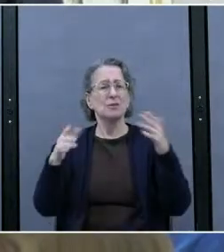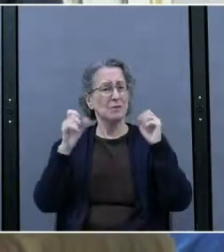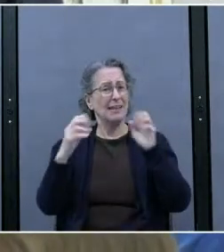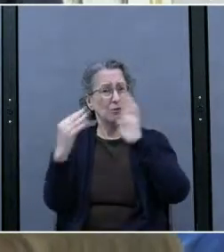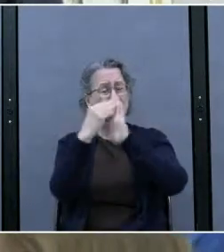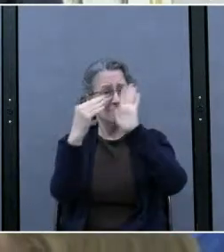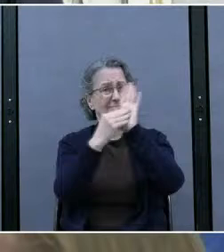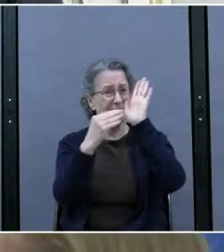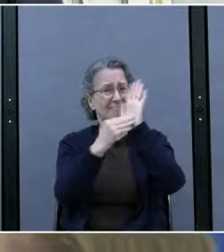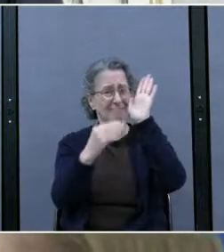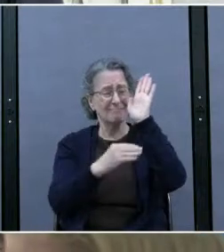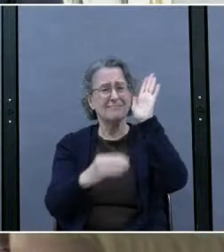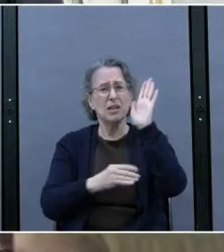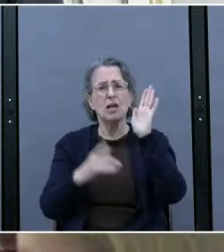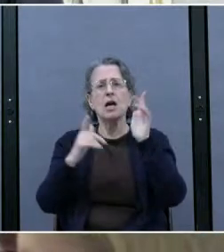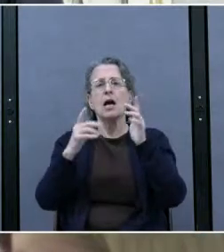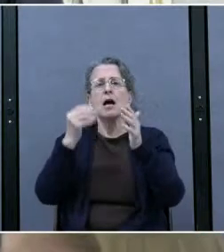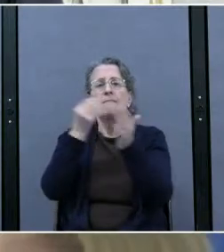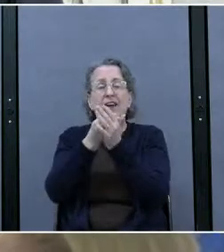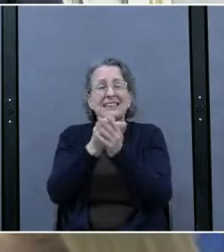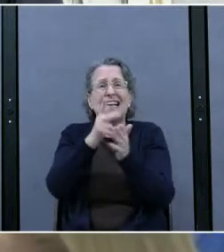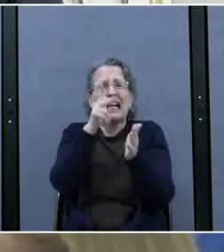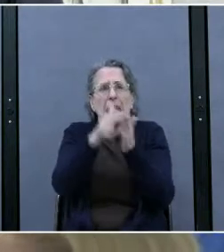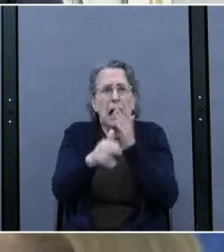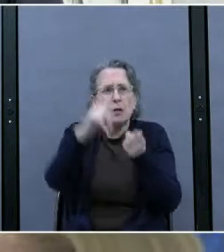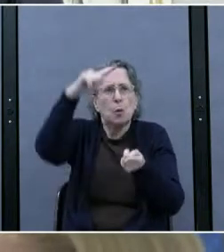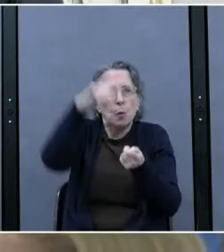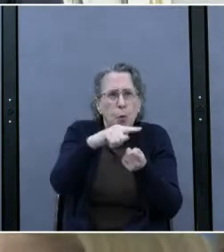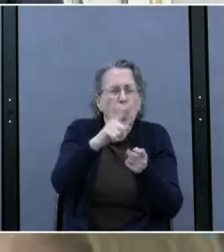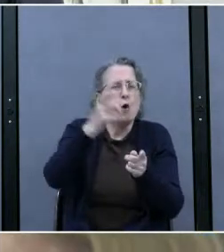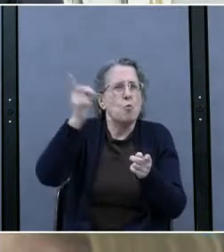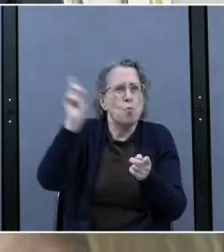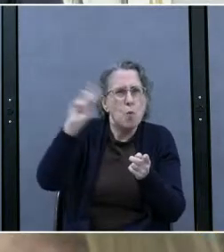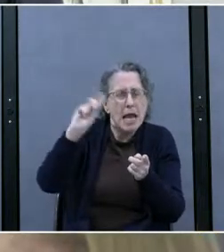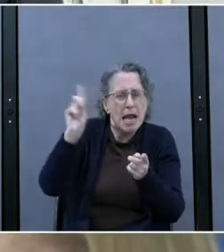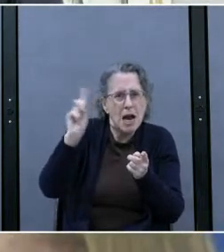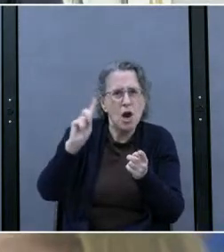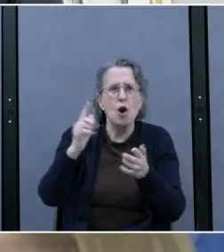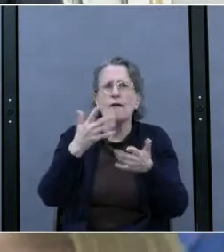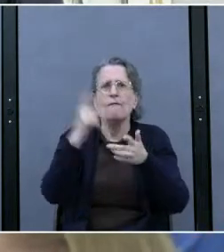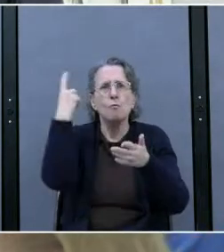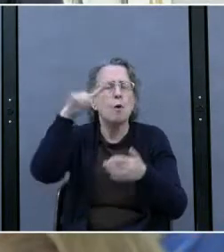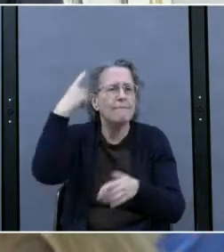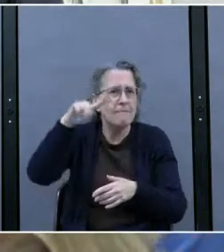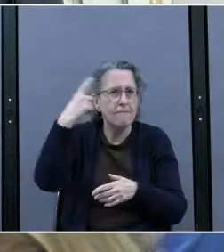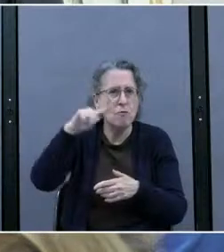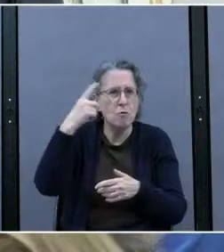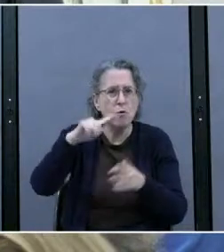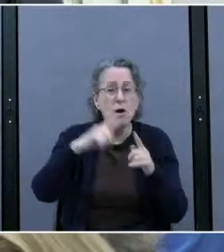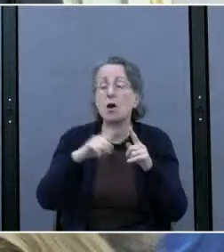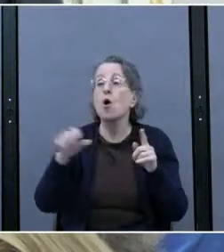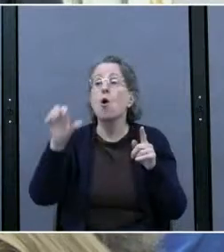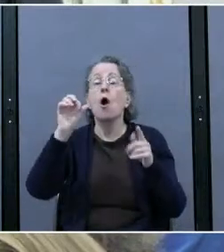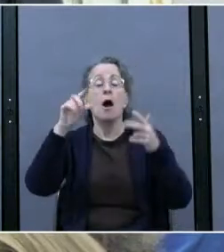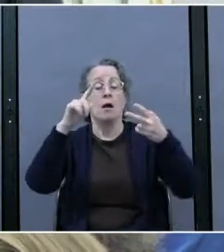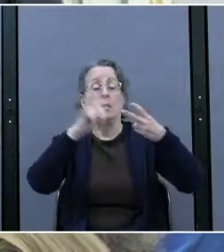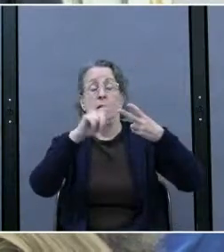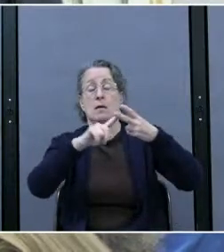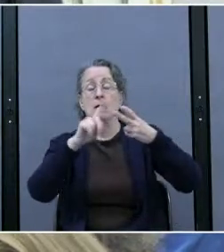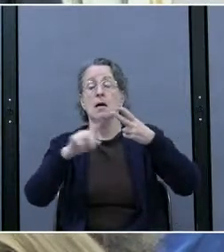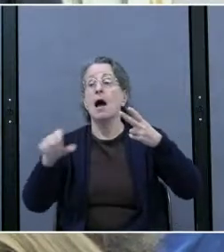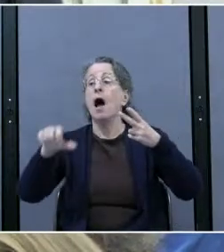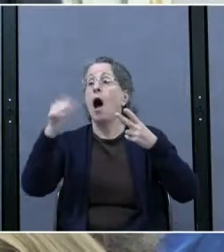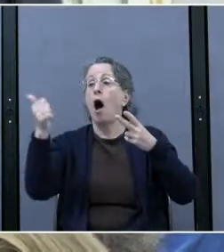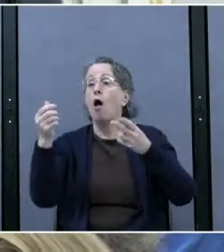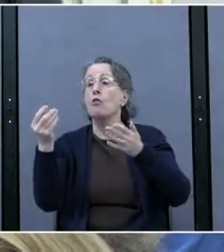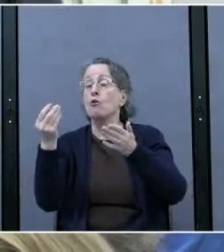that actual cut, what is using money from another fund, what is passing the cost on to taxpayers. That would, I think,